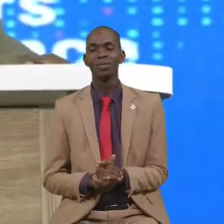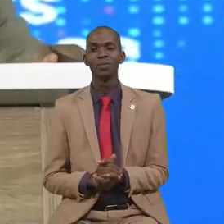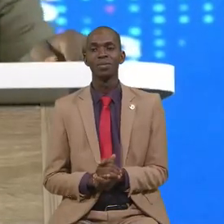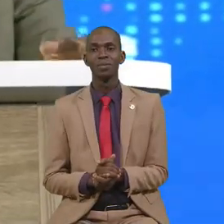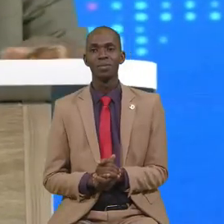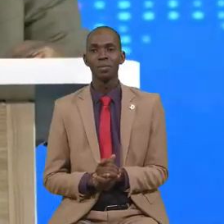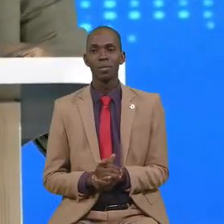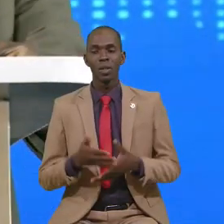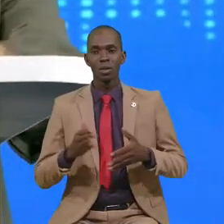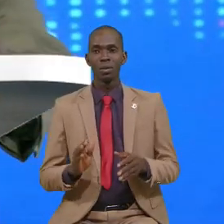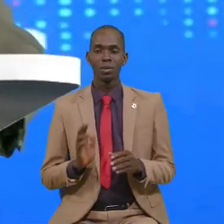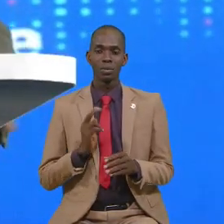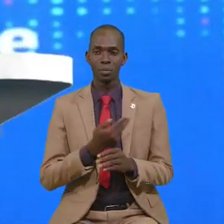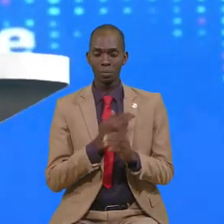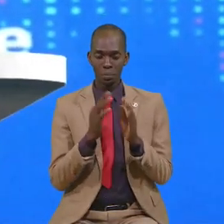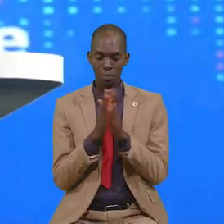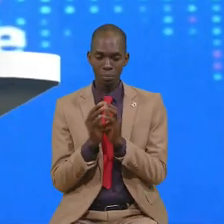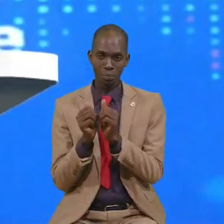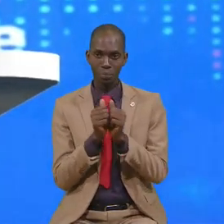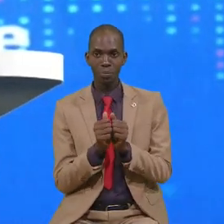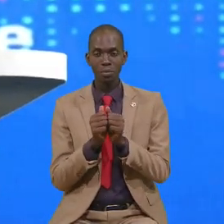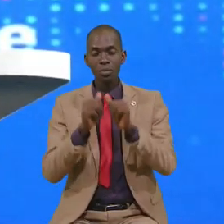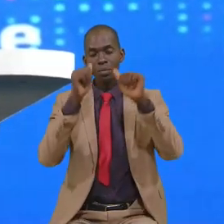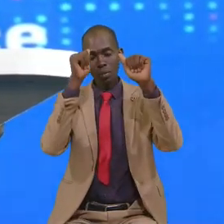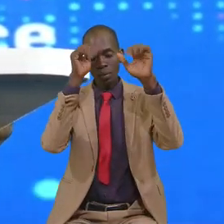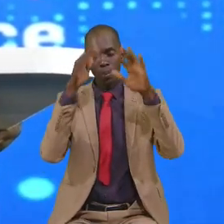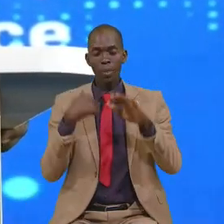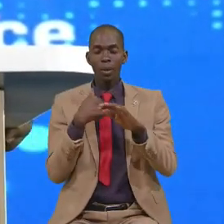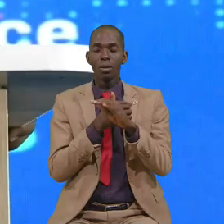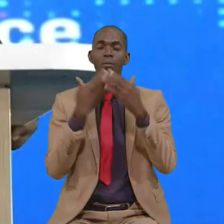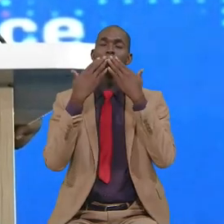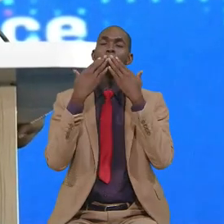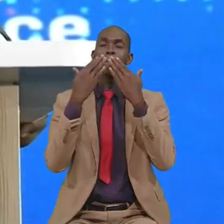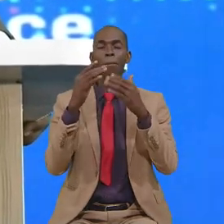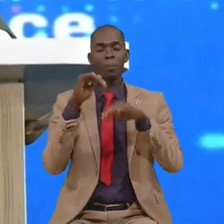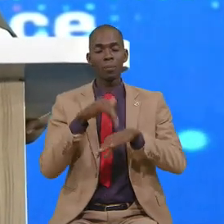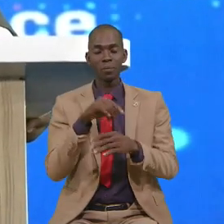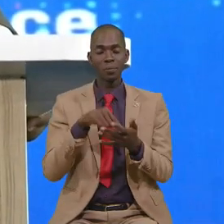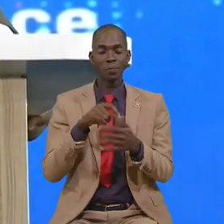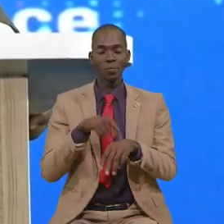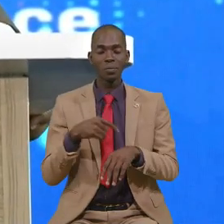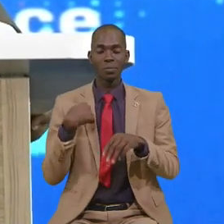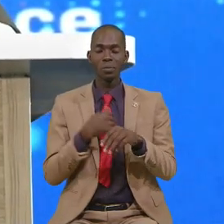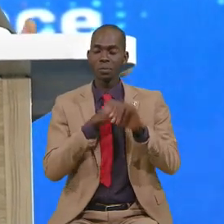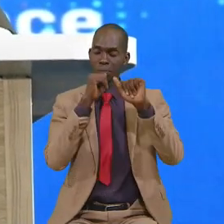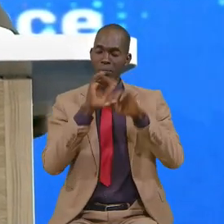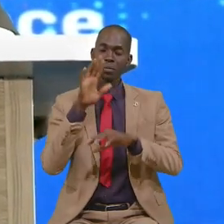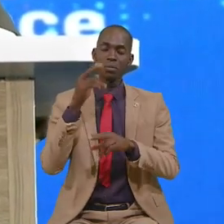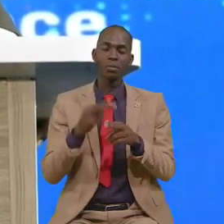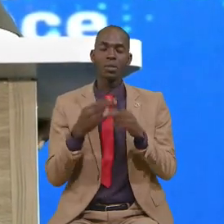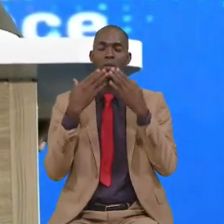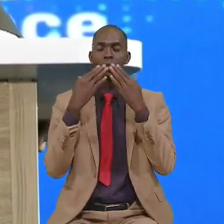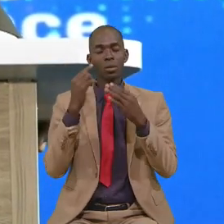Let's have a word of prayer together. Father, we thank you all this time. We bless your name. Thank you for gathering